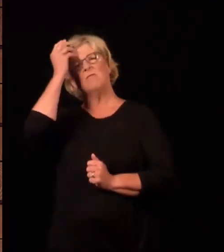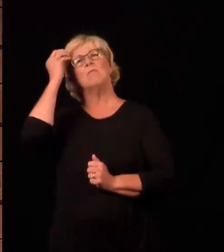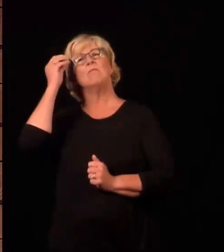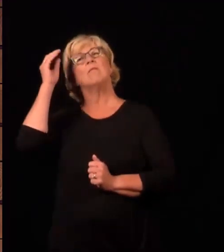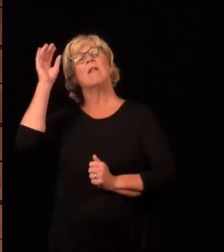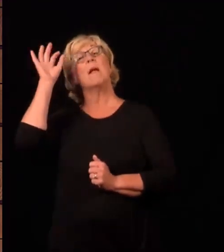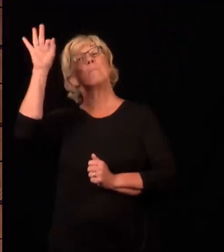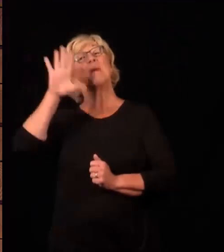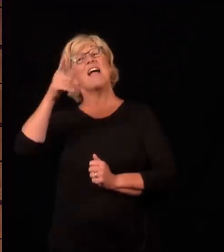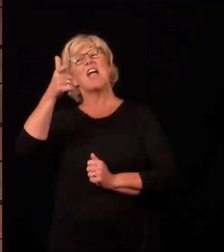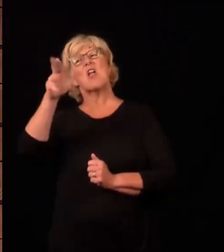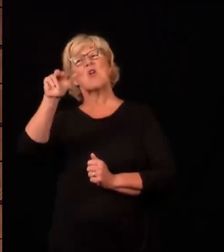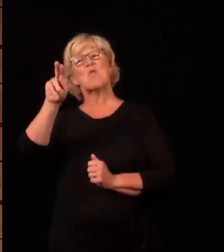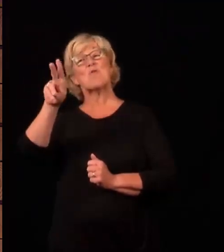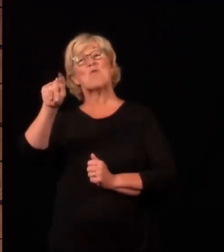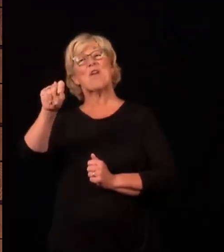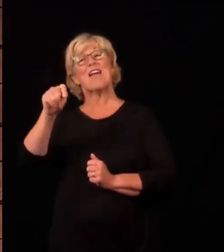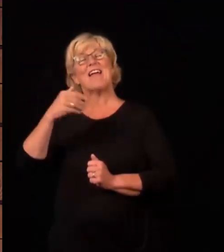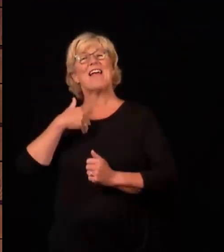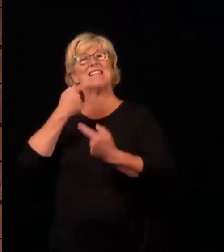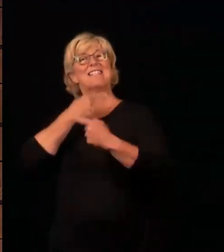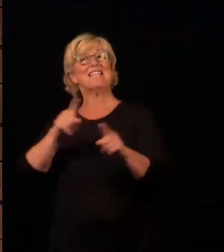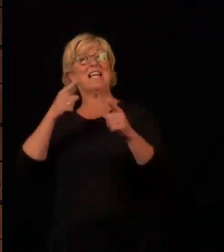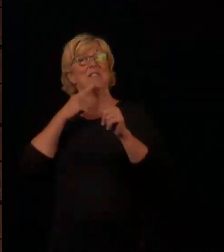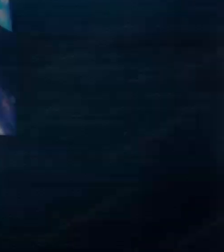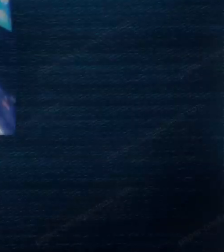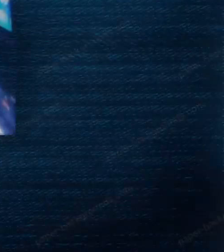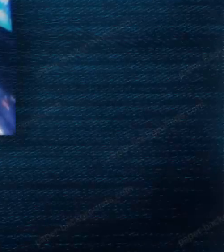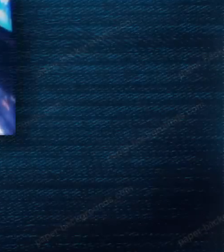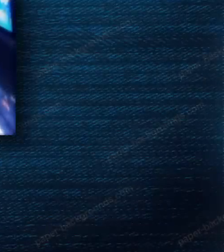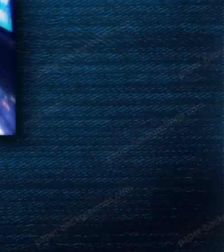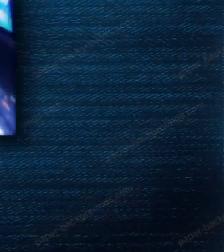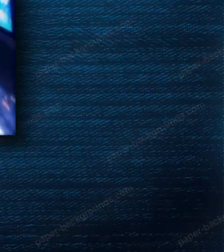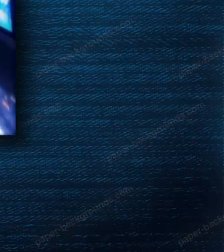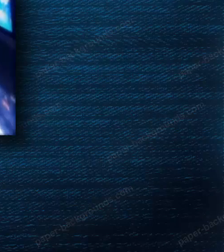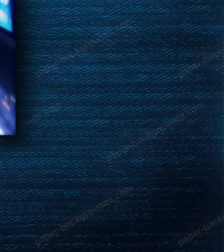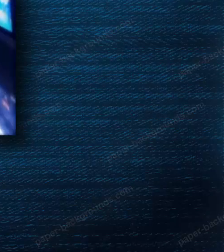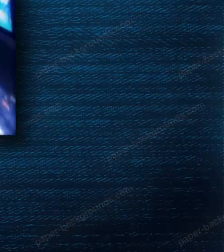us. Pastor Grant has our announcements this morning.